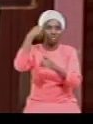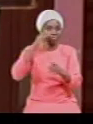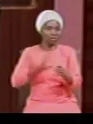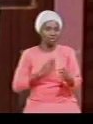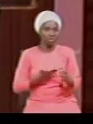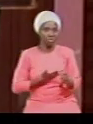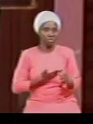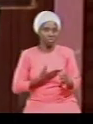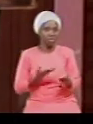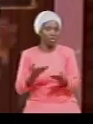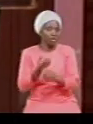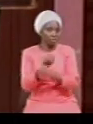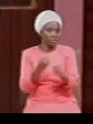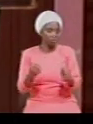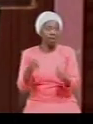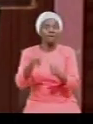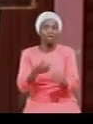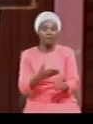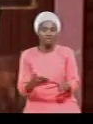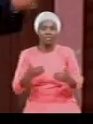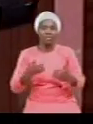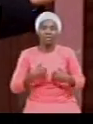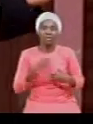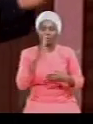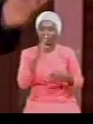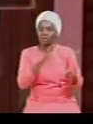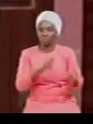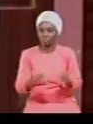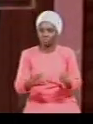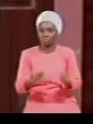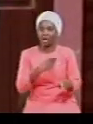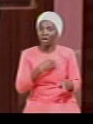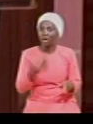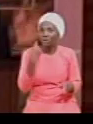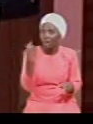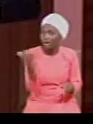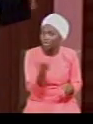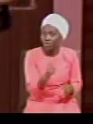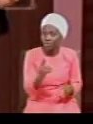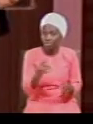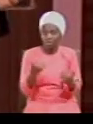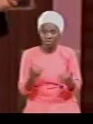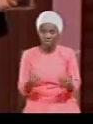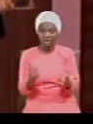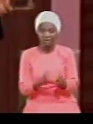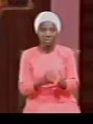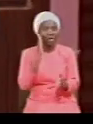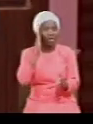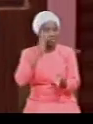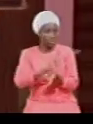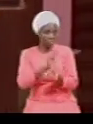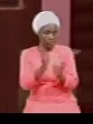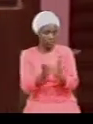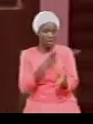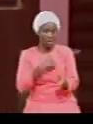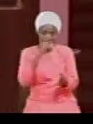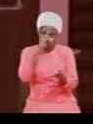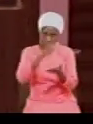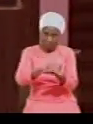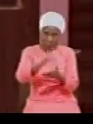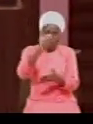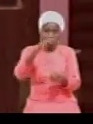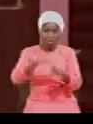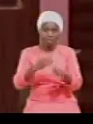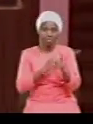salvation, everything had been done. And whosoever now will repent and believe on the